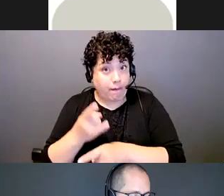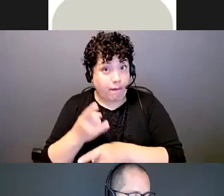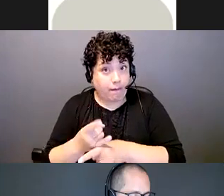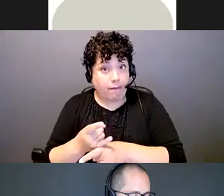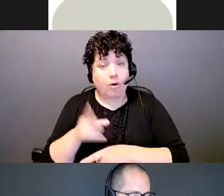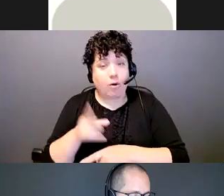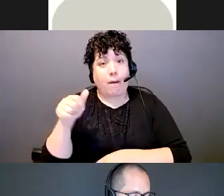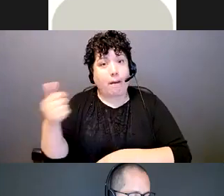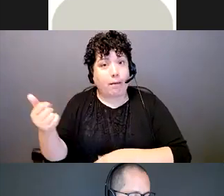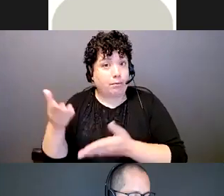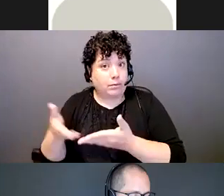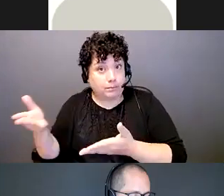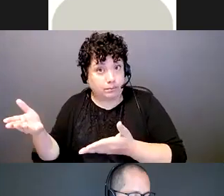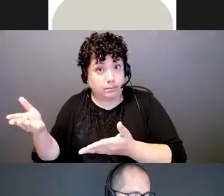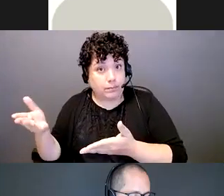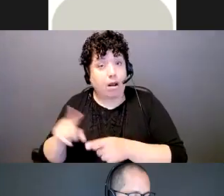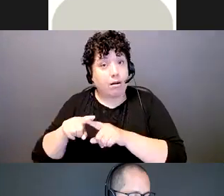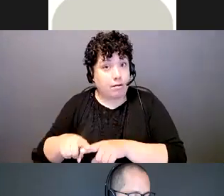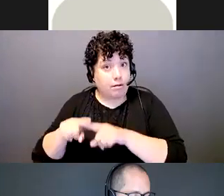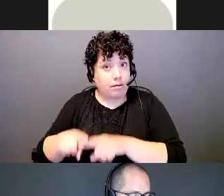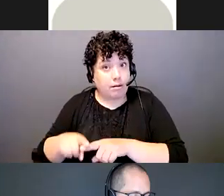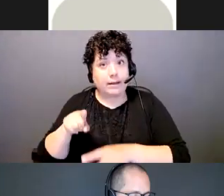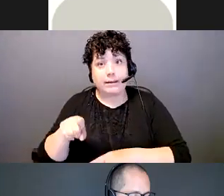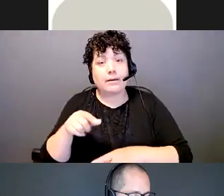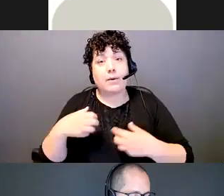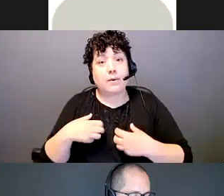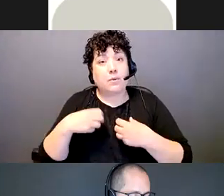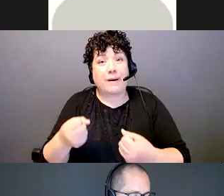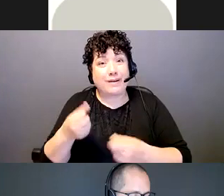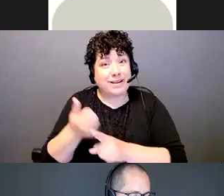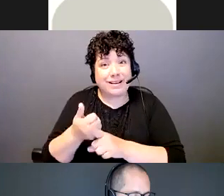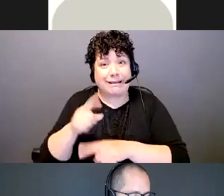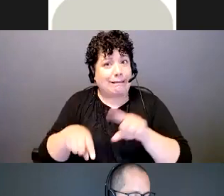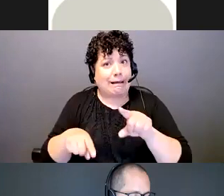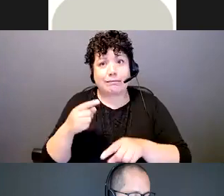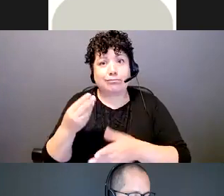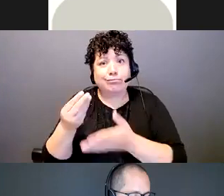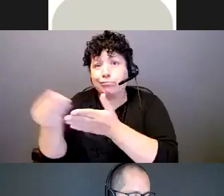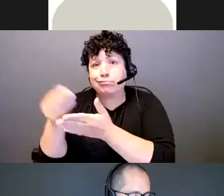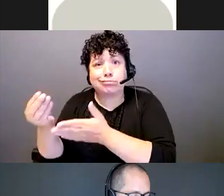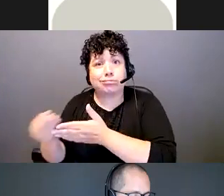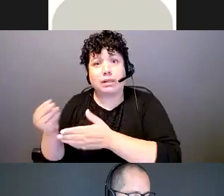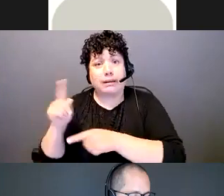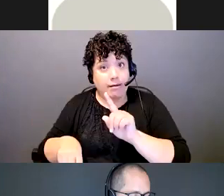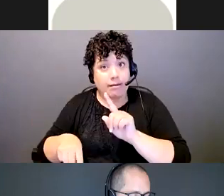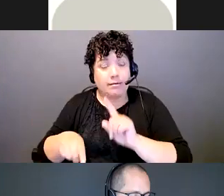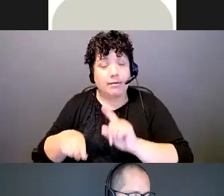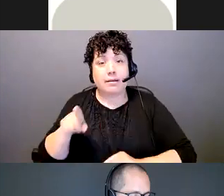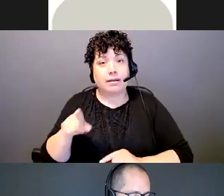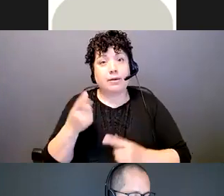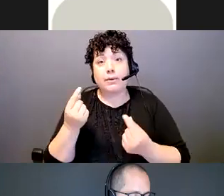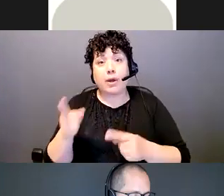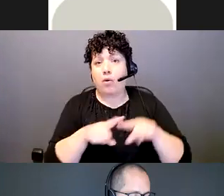substances, and they're not well enough to go out to get it, then sometimes there is a need to rely on